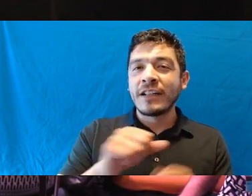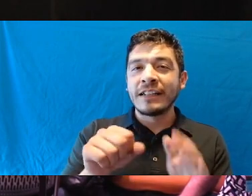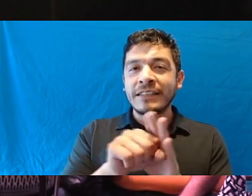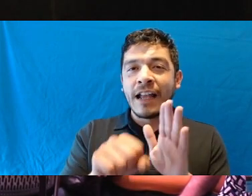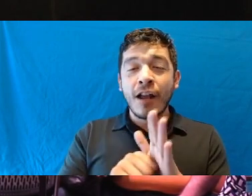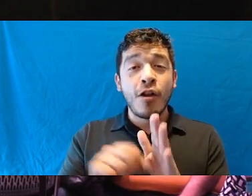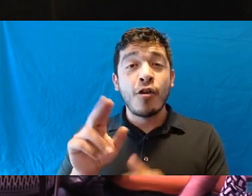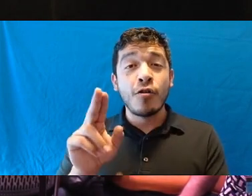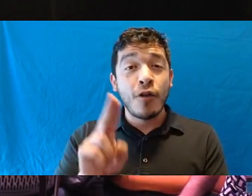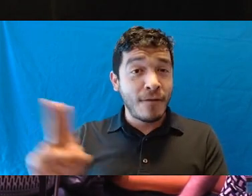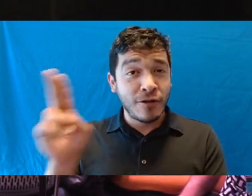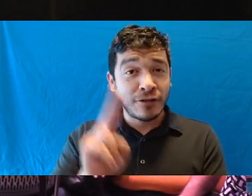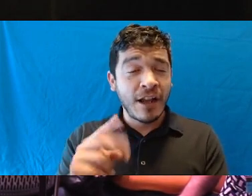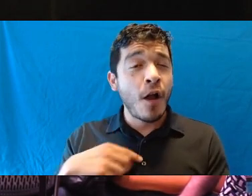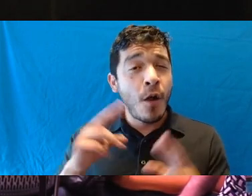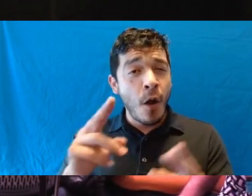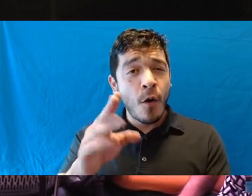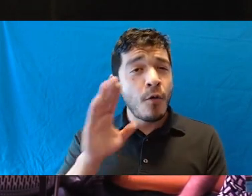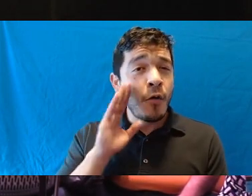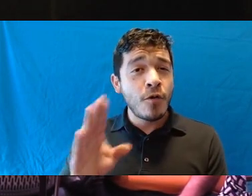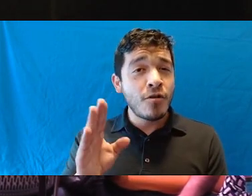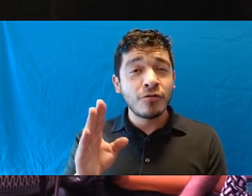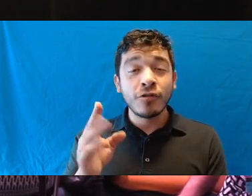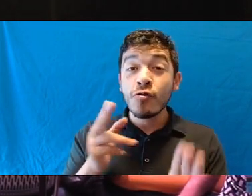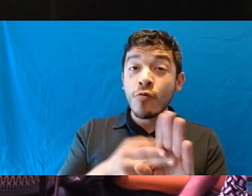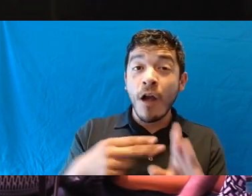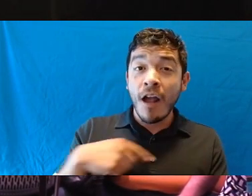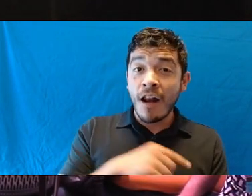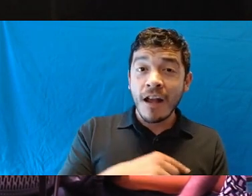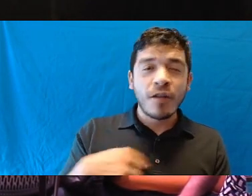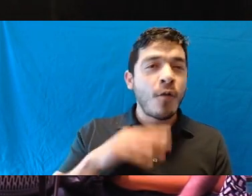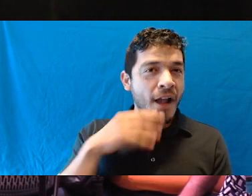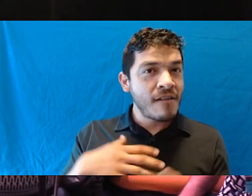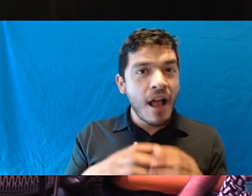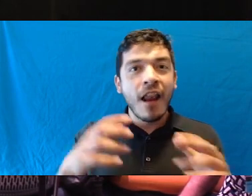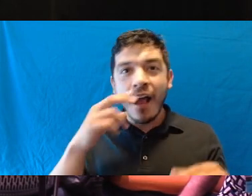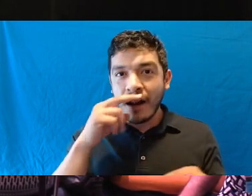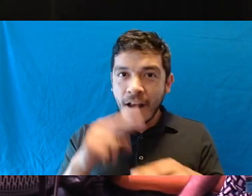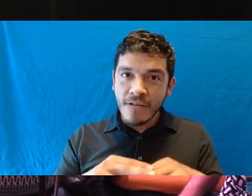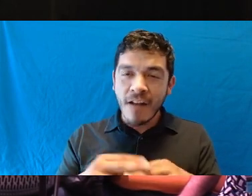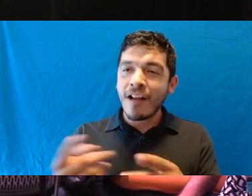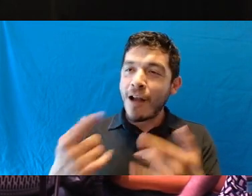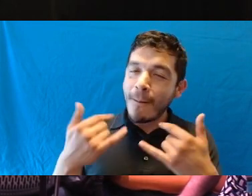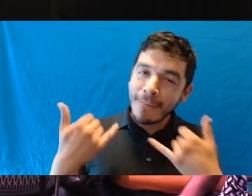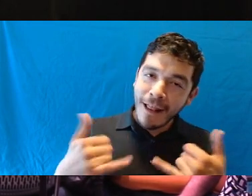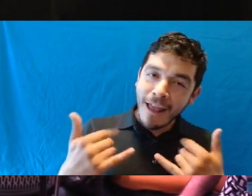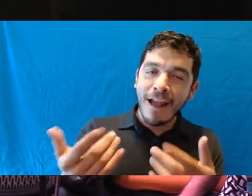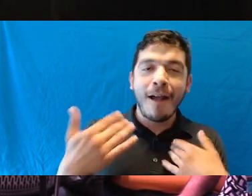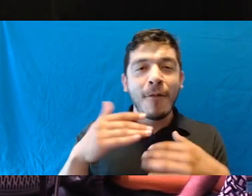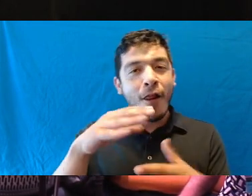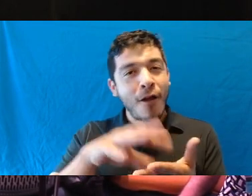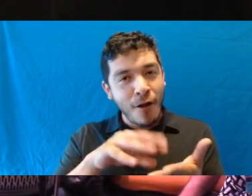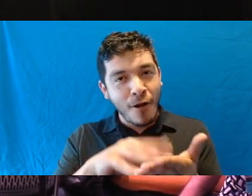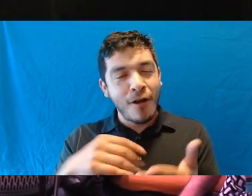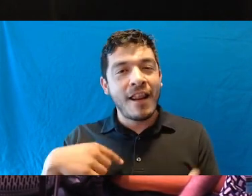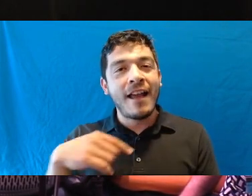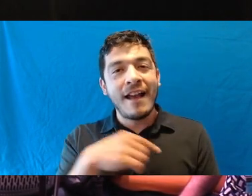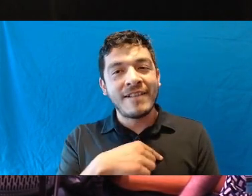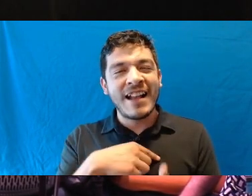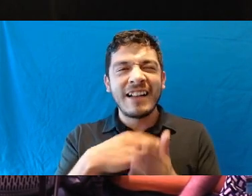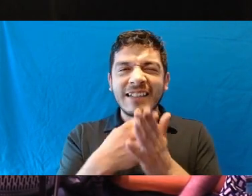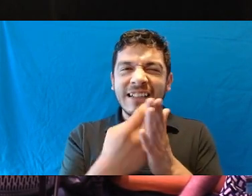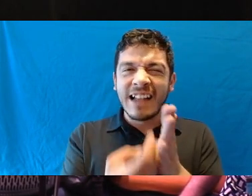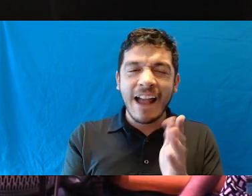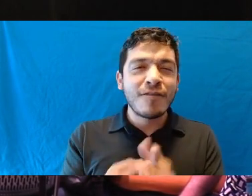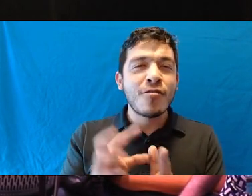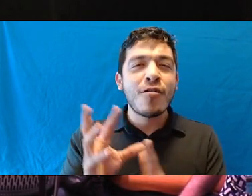you'll join us. We're going to have a lot of fun. Come play, come learn. Let's dive into culturally inclusive